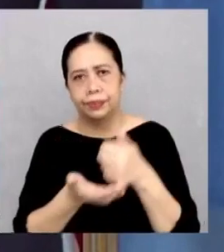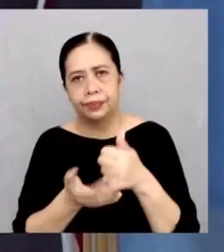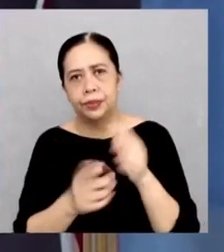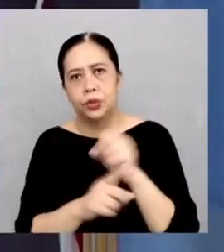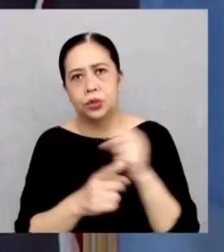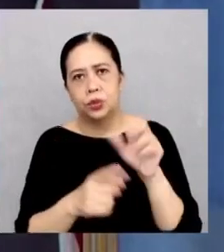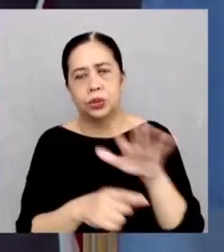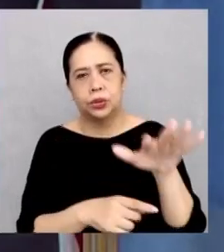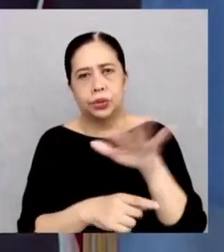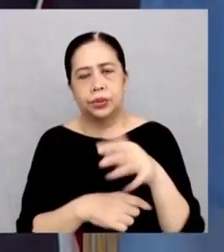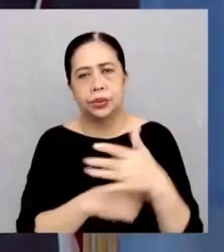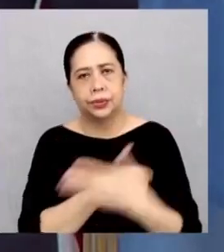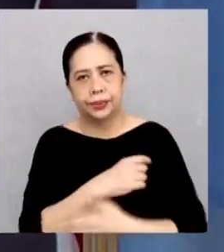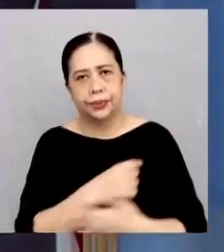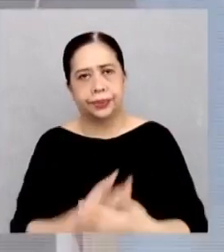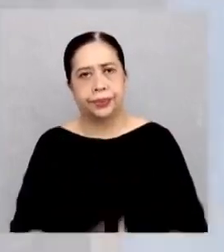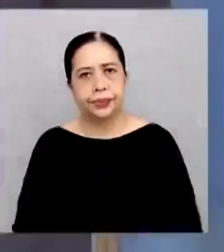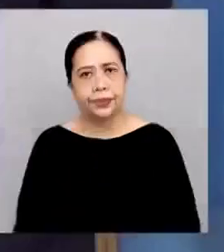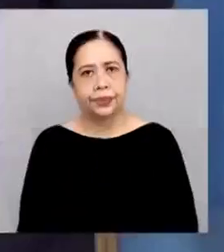there.